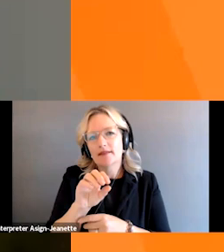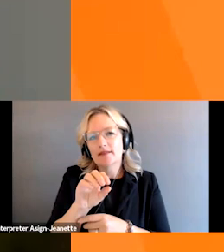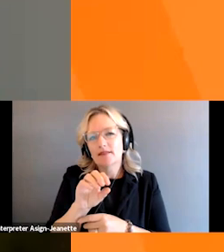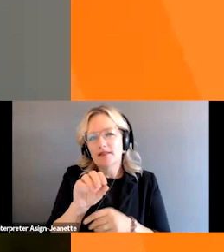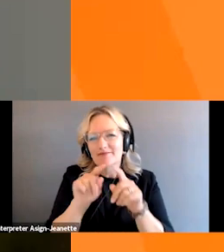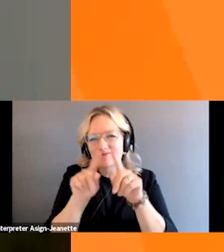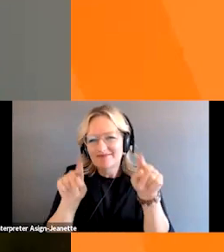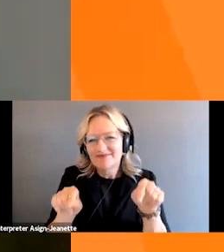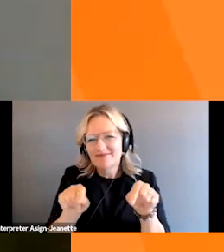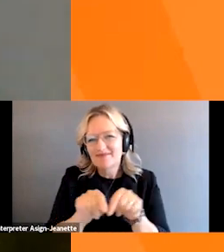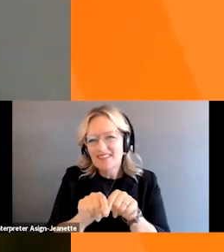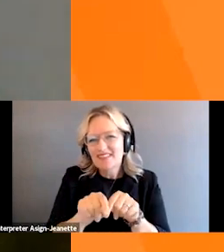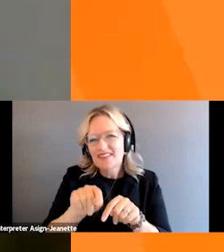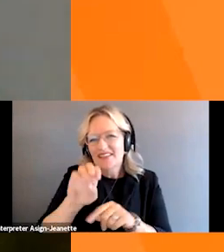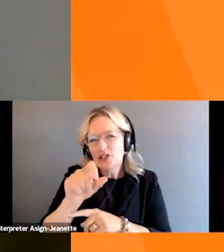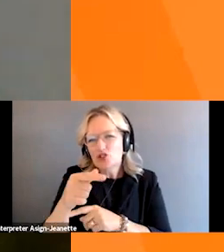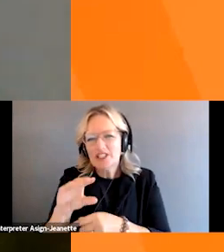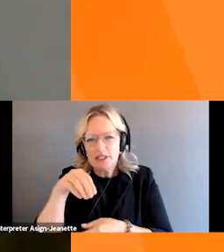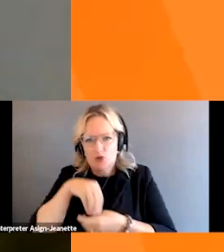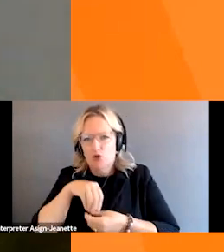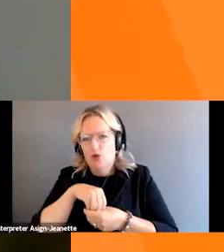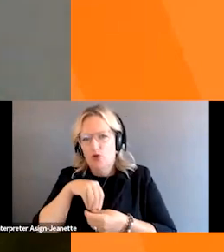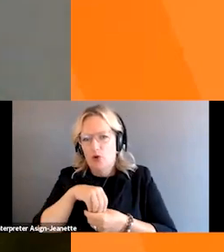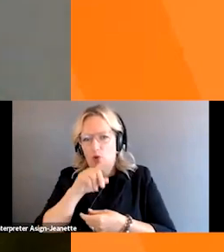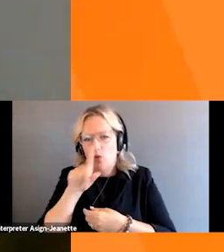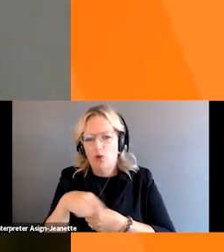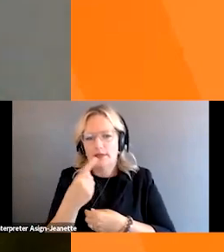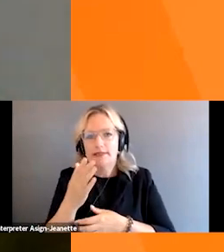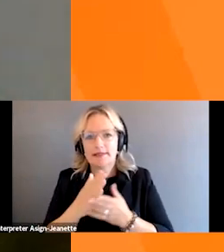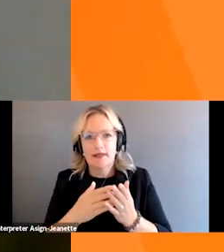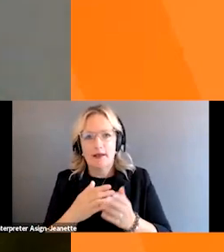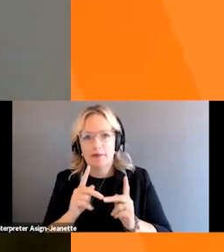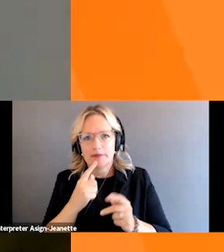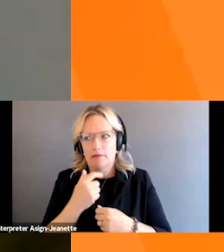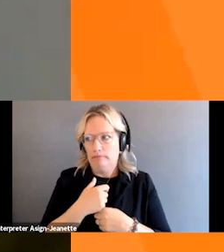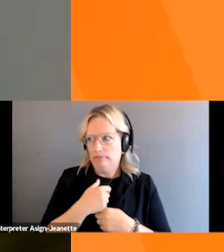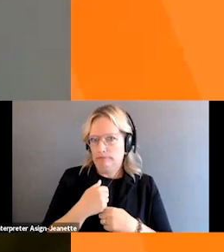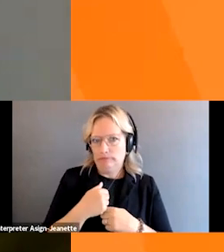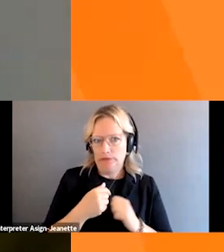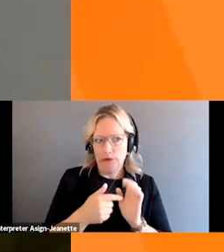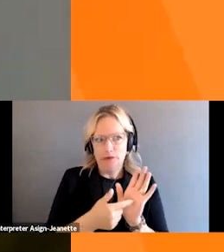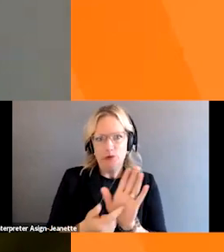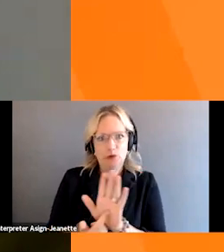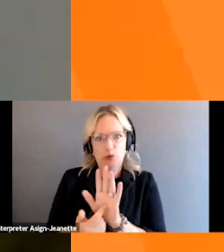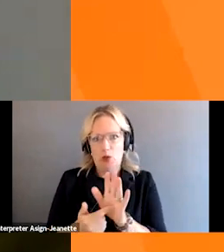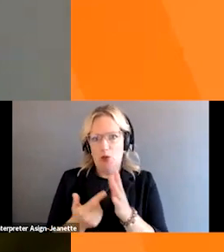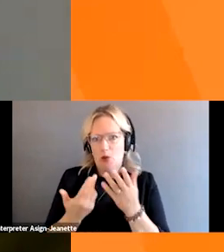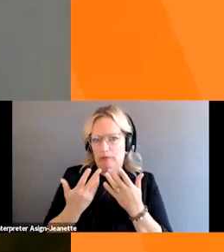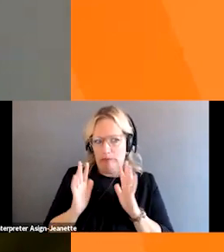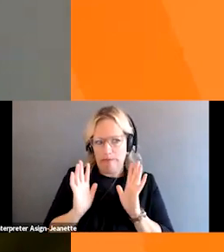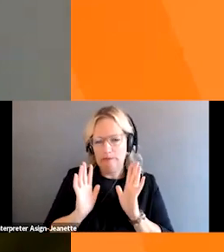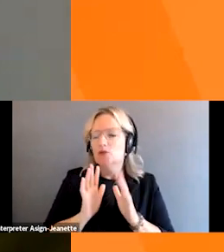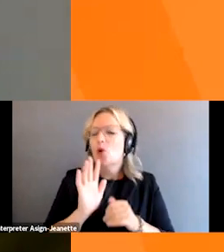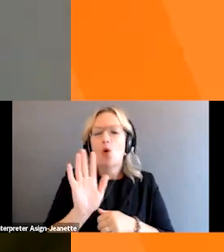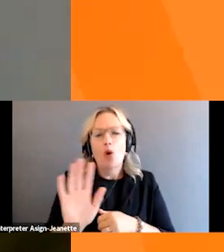of folks sometimes will be like, well, I don't really want to, disclose this information. It's for you to use it as an